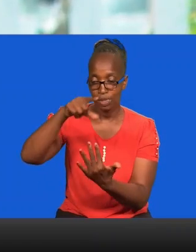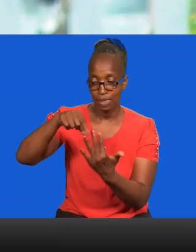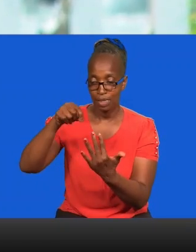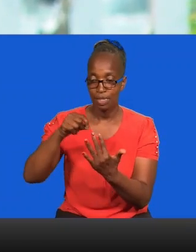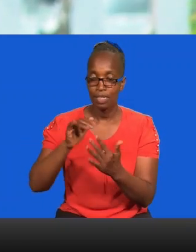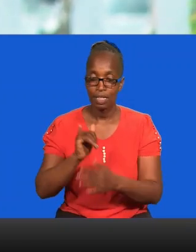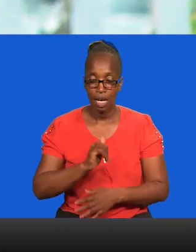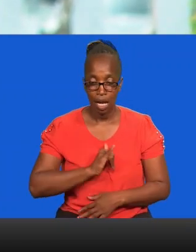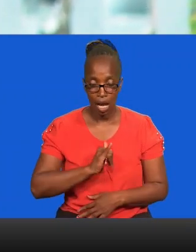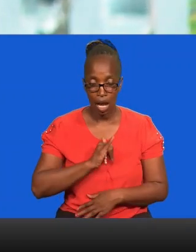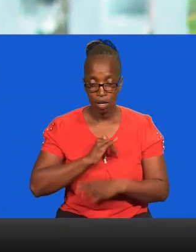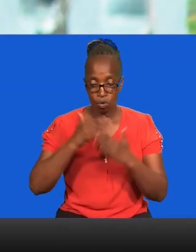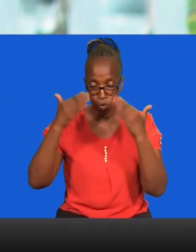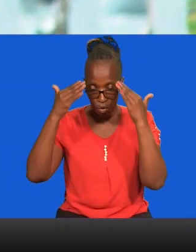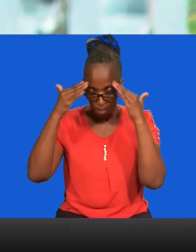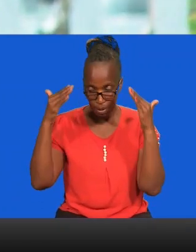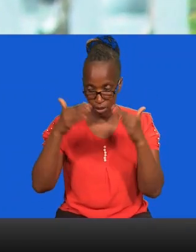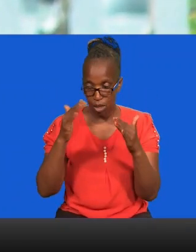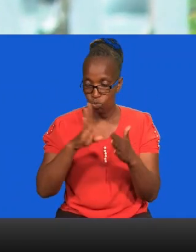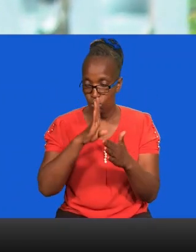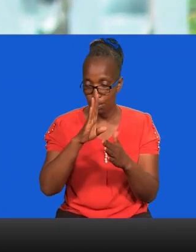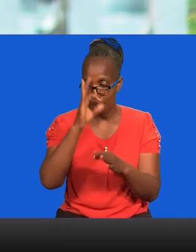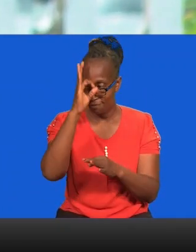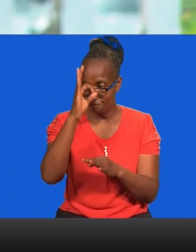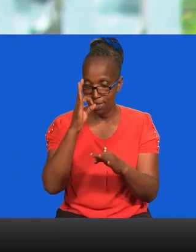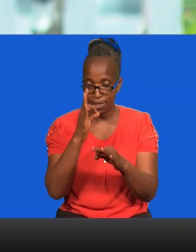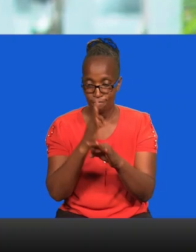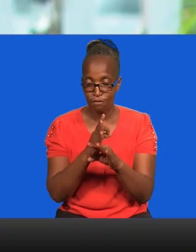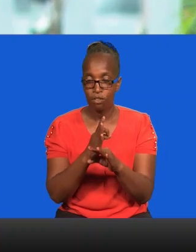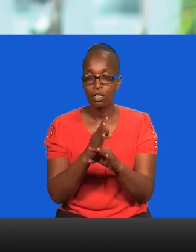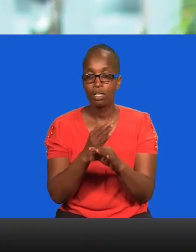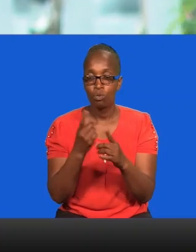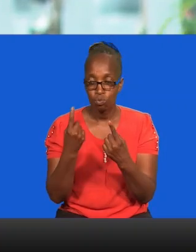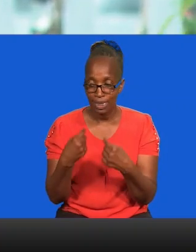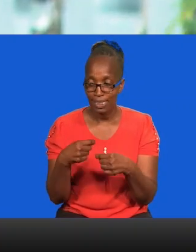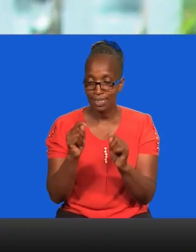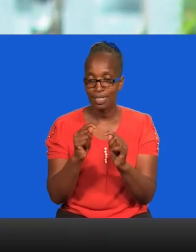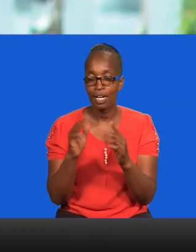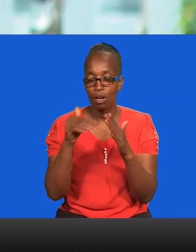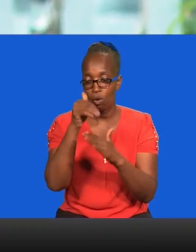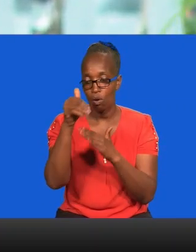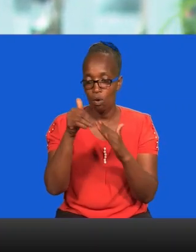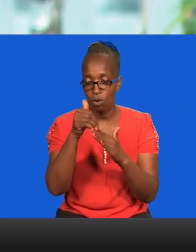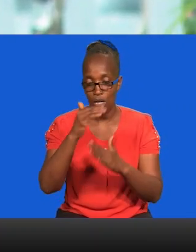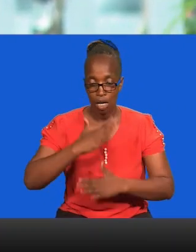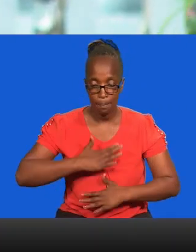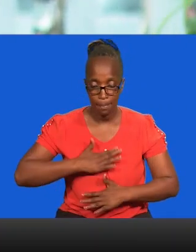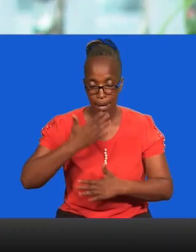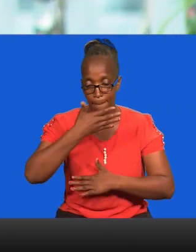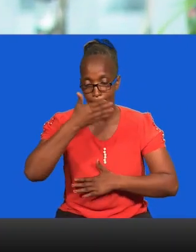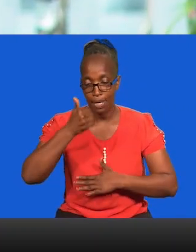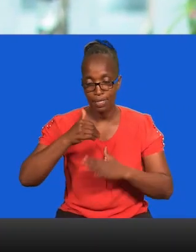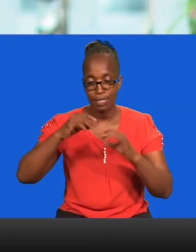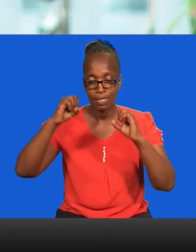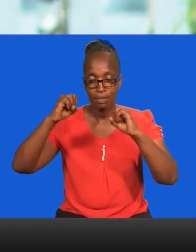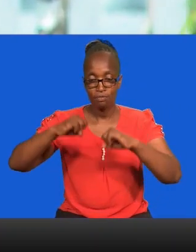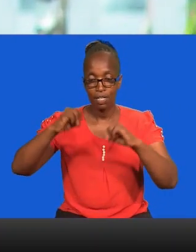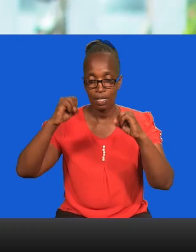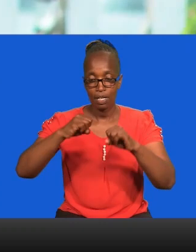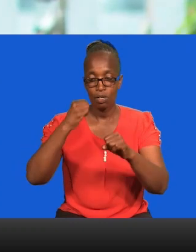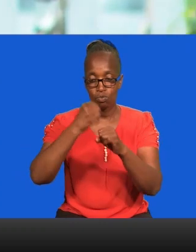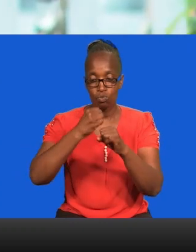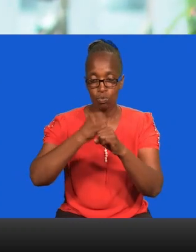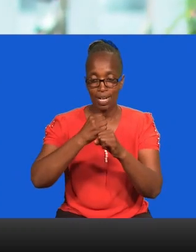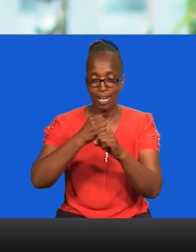I will be loyal and faithful. I will try the best of my ability to work